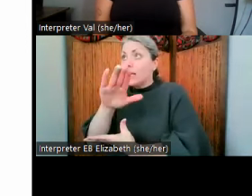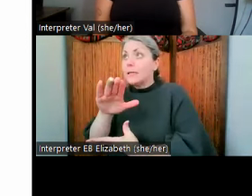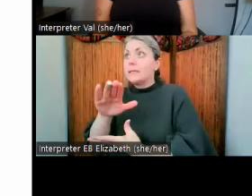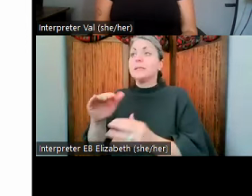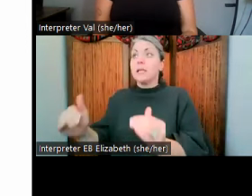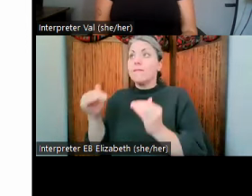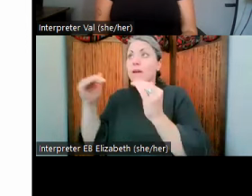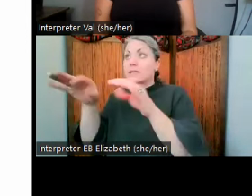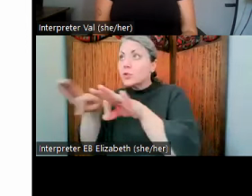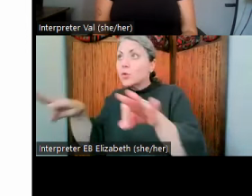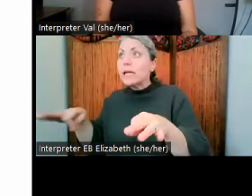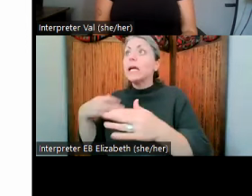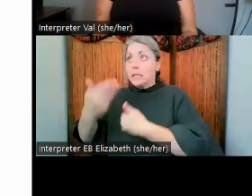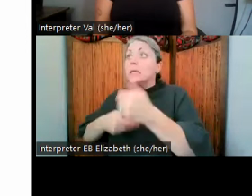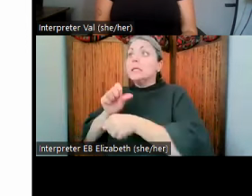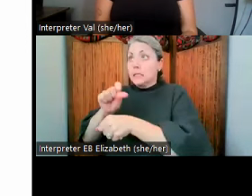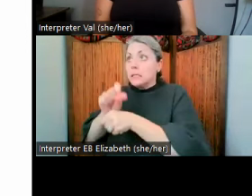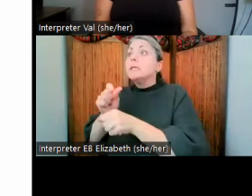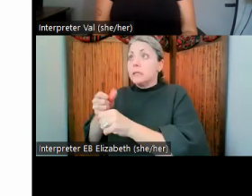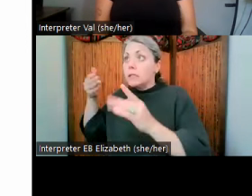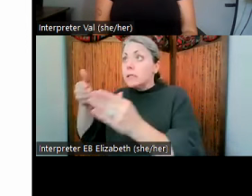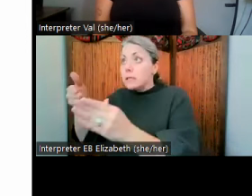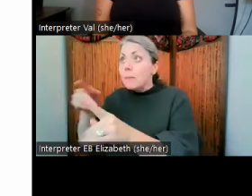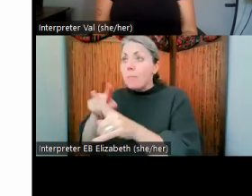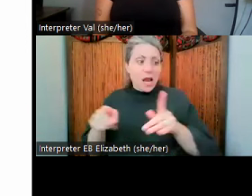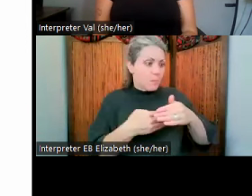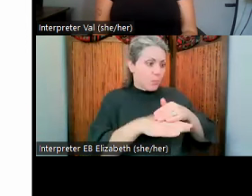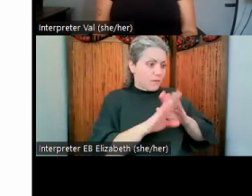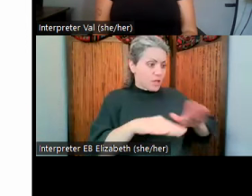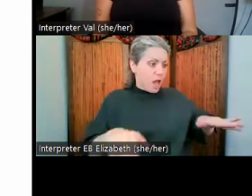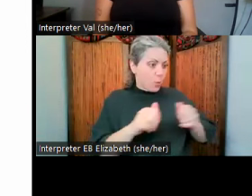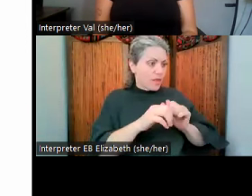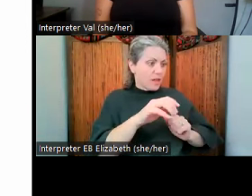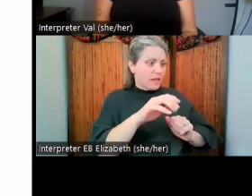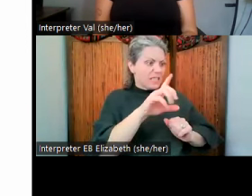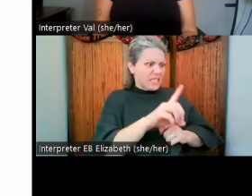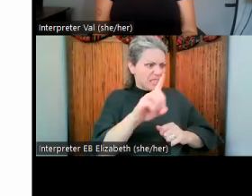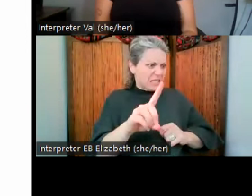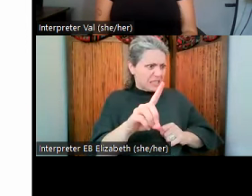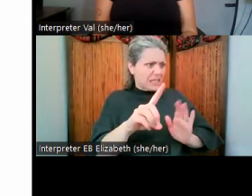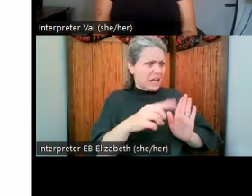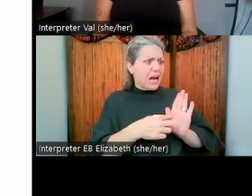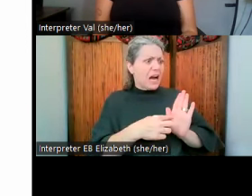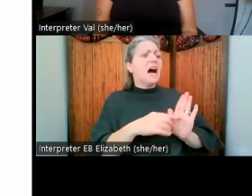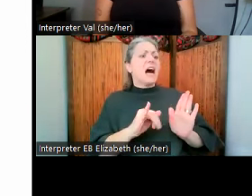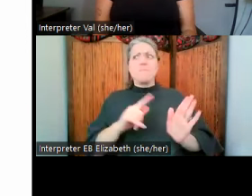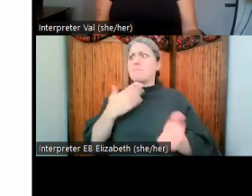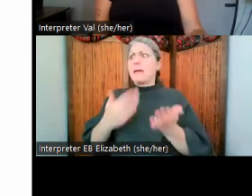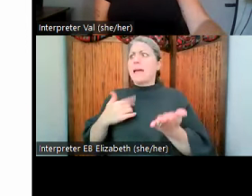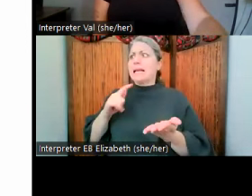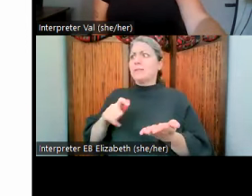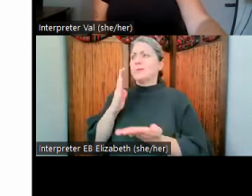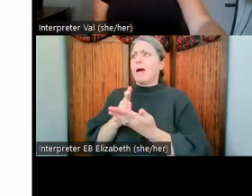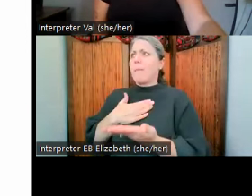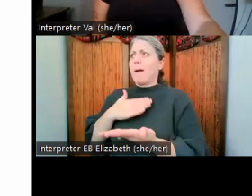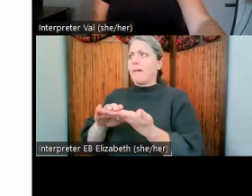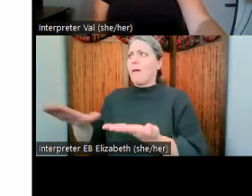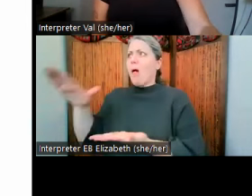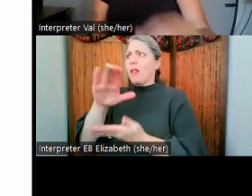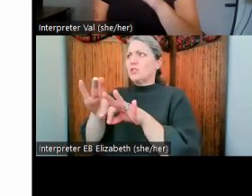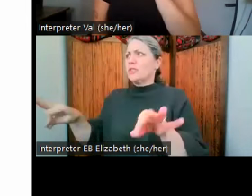children, where if there's a birth of a child with a developmental diagnosis, families may curtail completing their education,